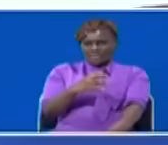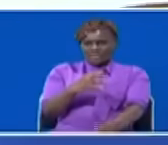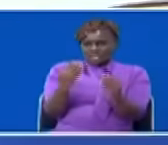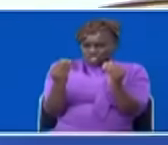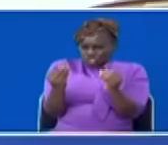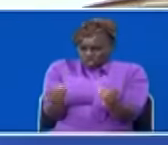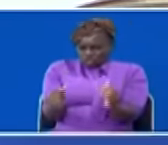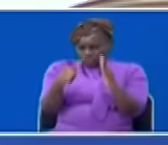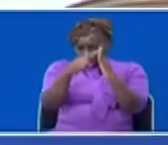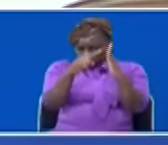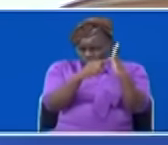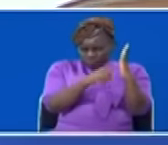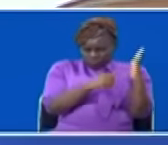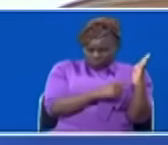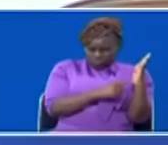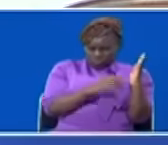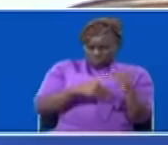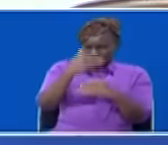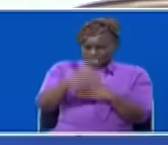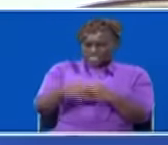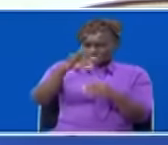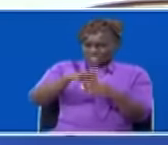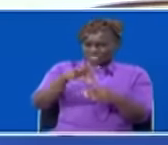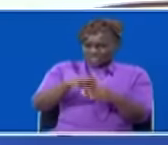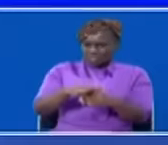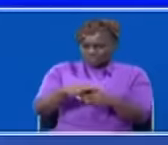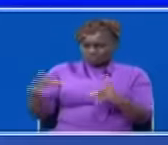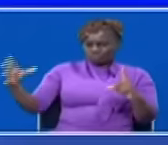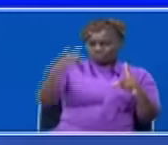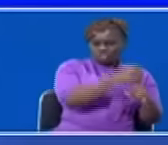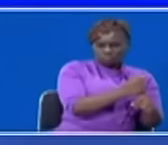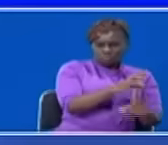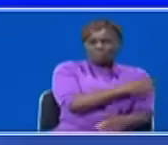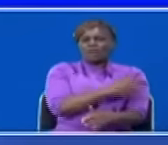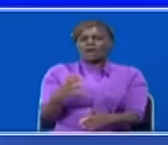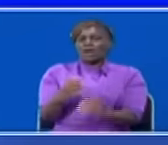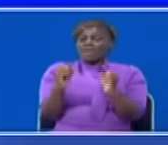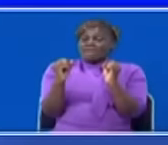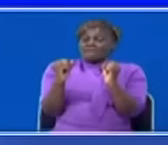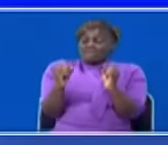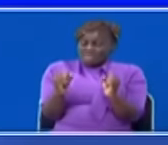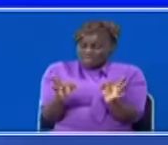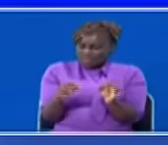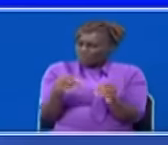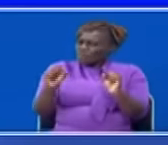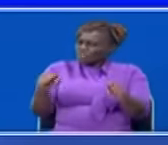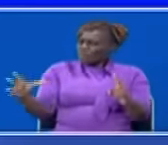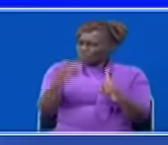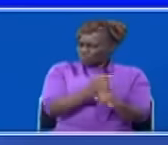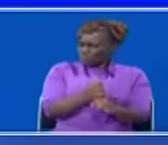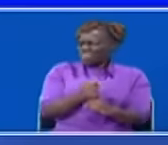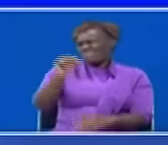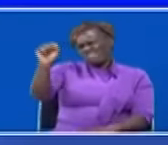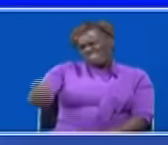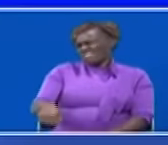these issues so that we can go into the next elections prepared to capture power. Yeah. And if and you still think you can capture power? Why you not? You still